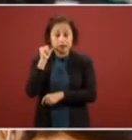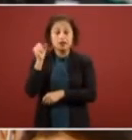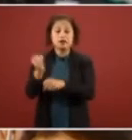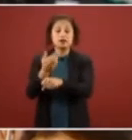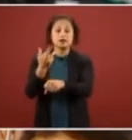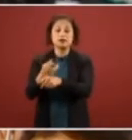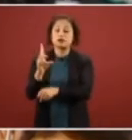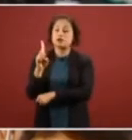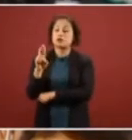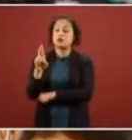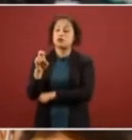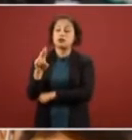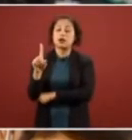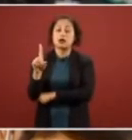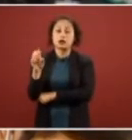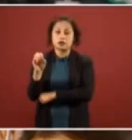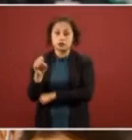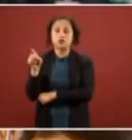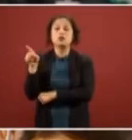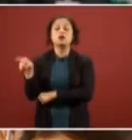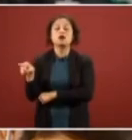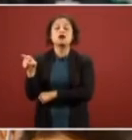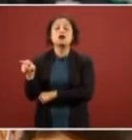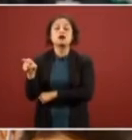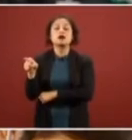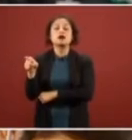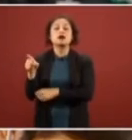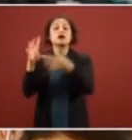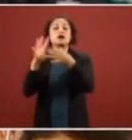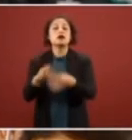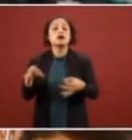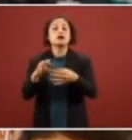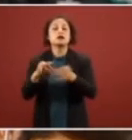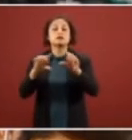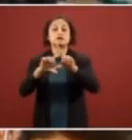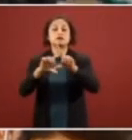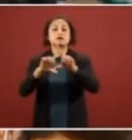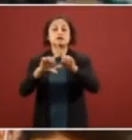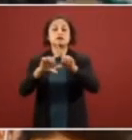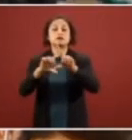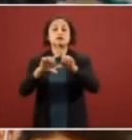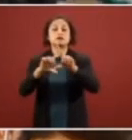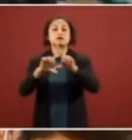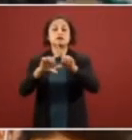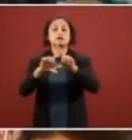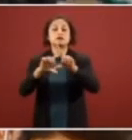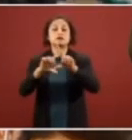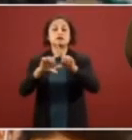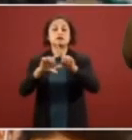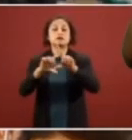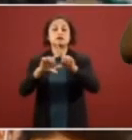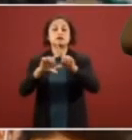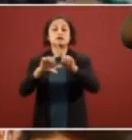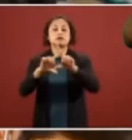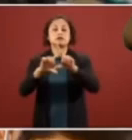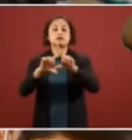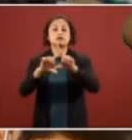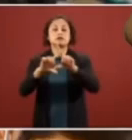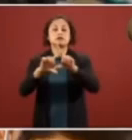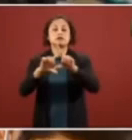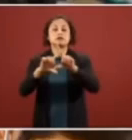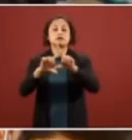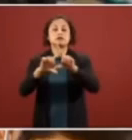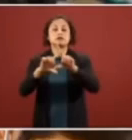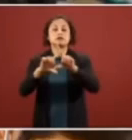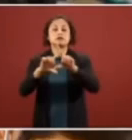se van a estar desplegando en 50 regiones más la Guardia Nacional. Si nos puede. That they said that they're going to be dispersing more